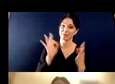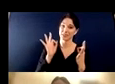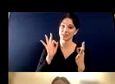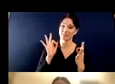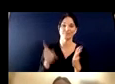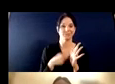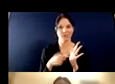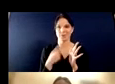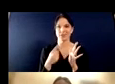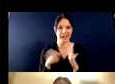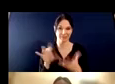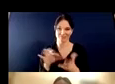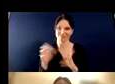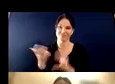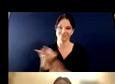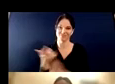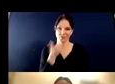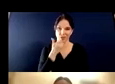right.